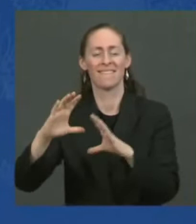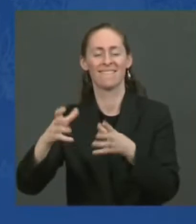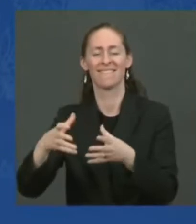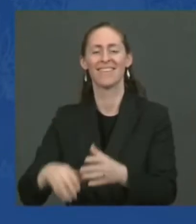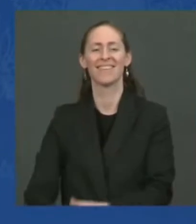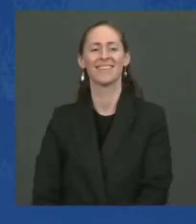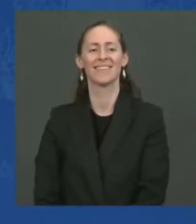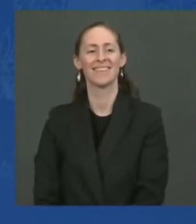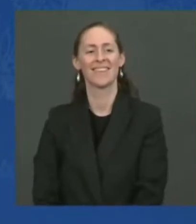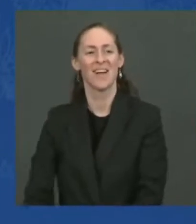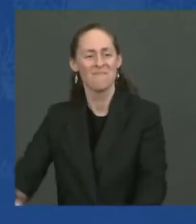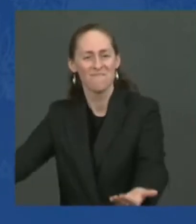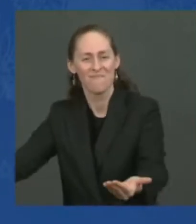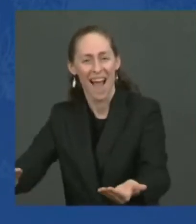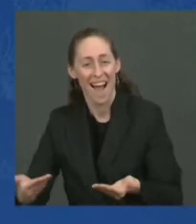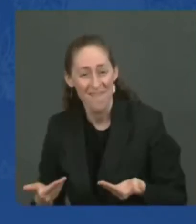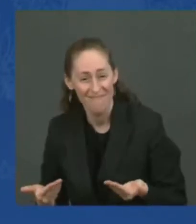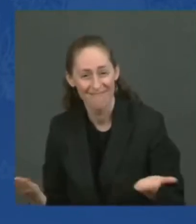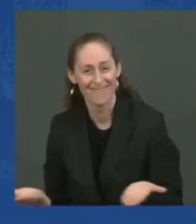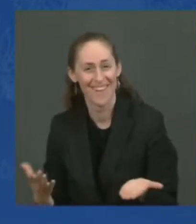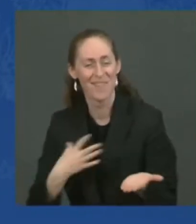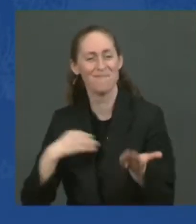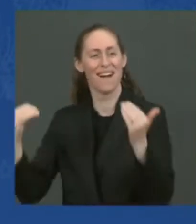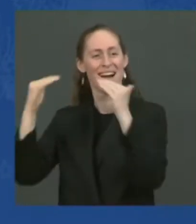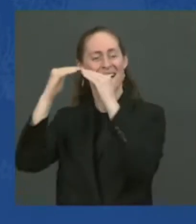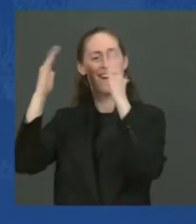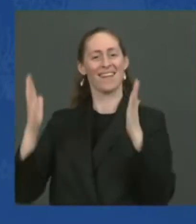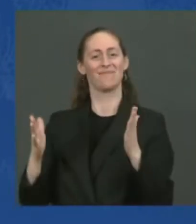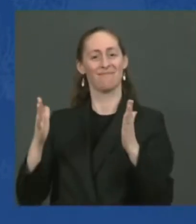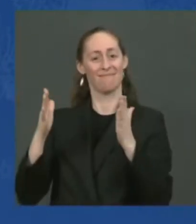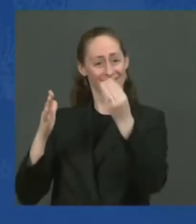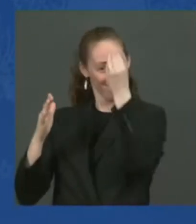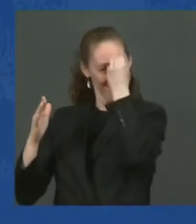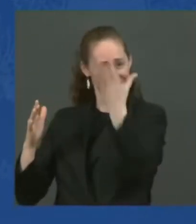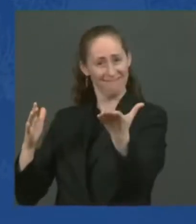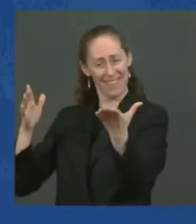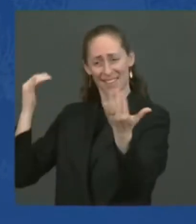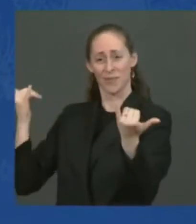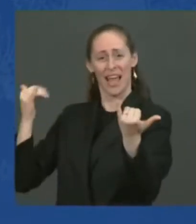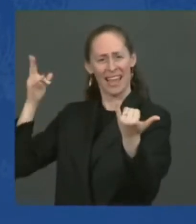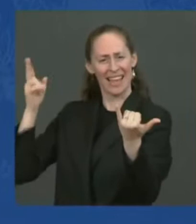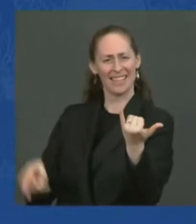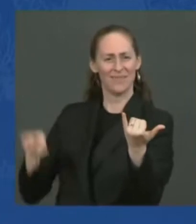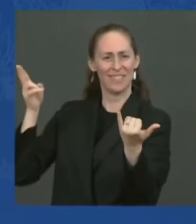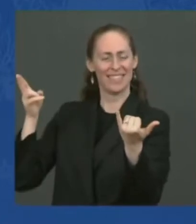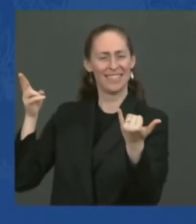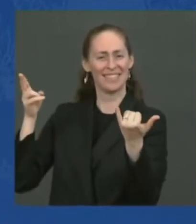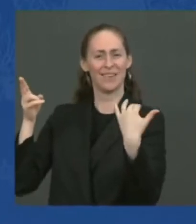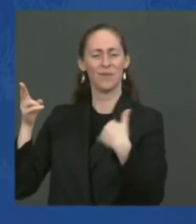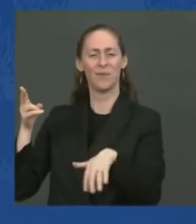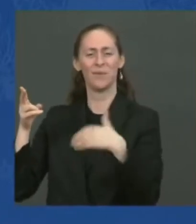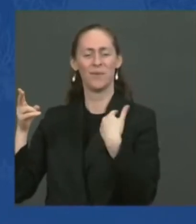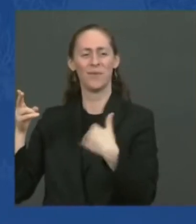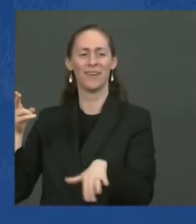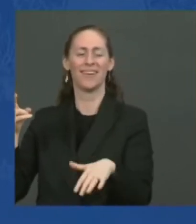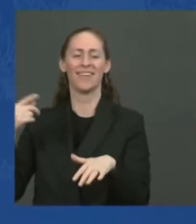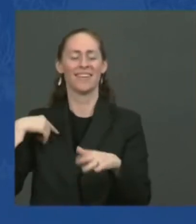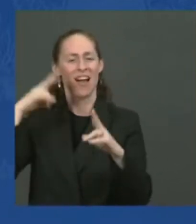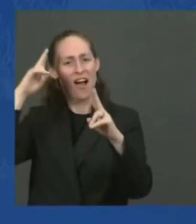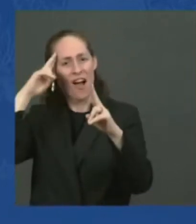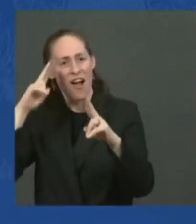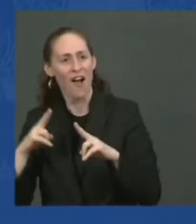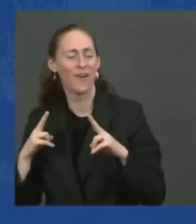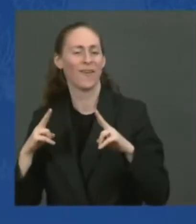Welcome to the White House on this very historic day. I am so honored and happy to be